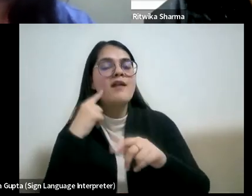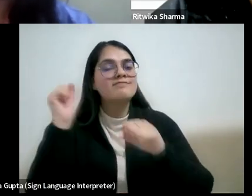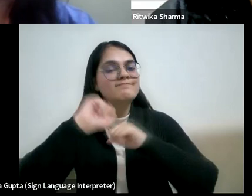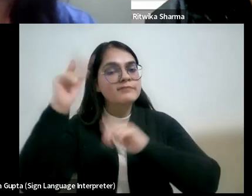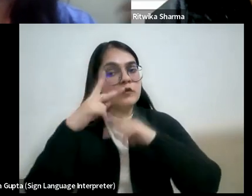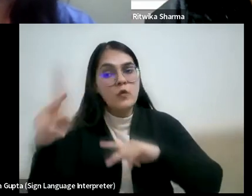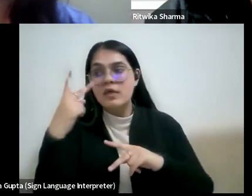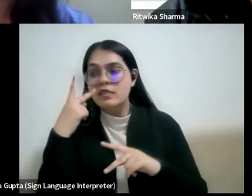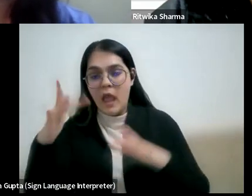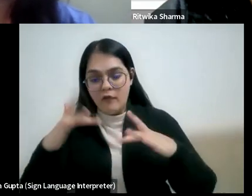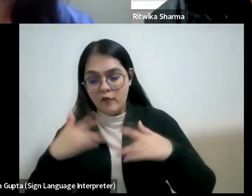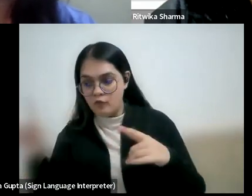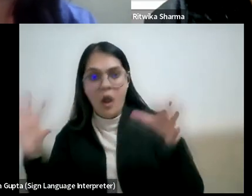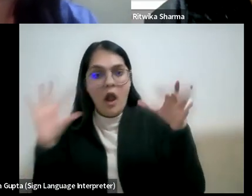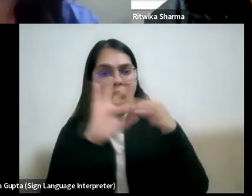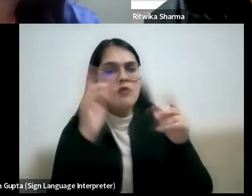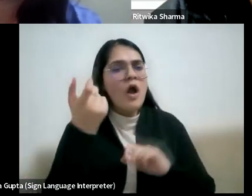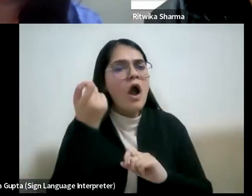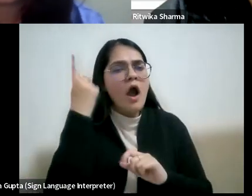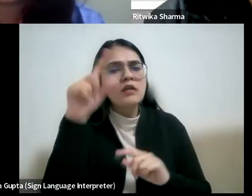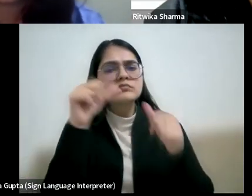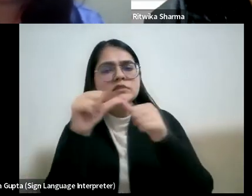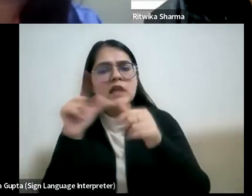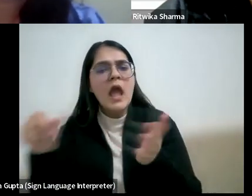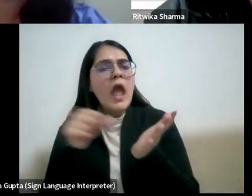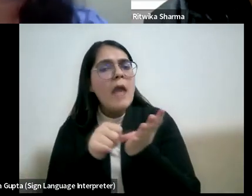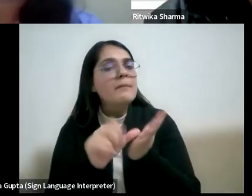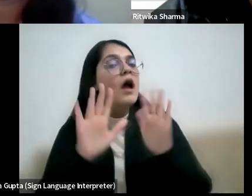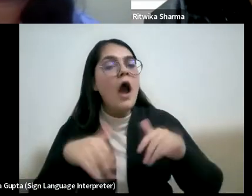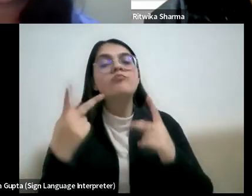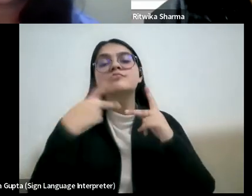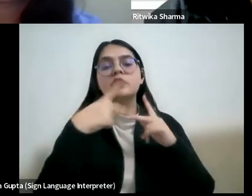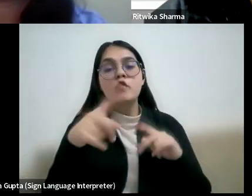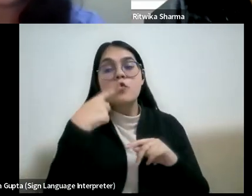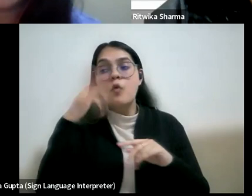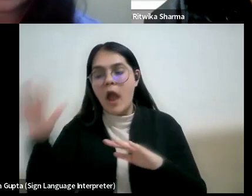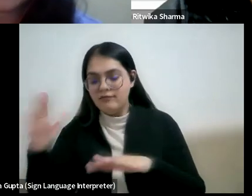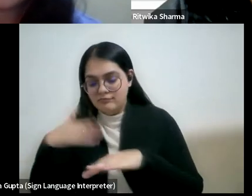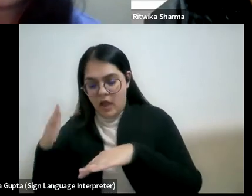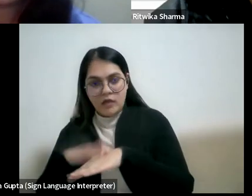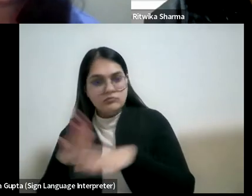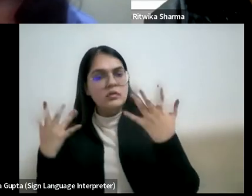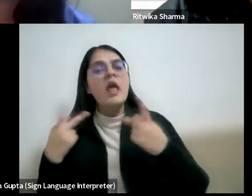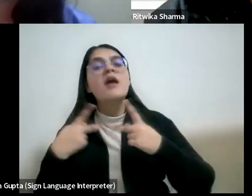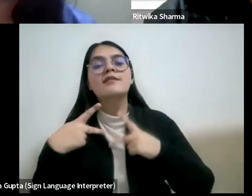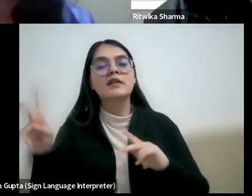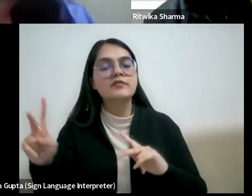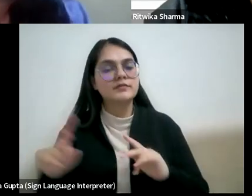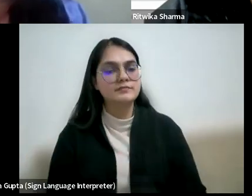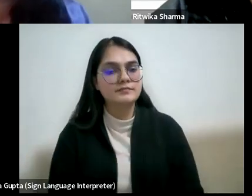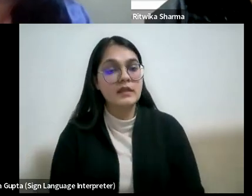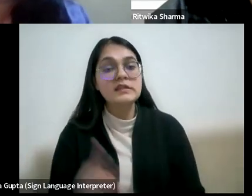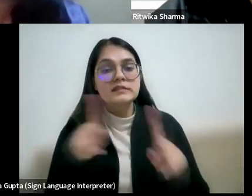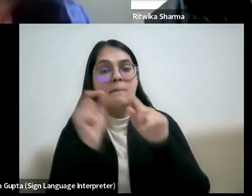they articulate or understand the CA's implications to be different from the people who have not, say the younger lot. So